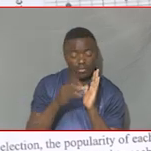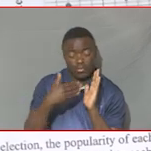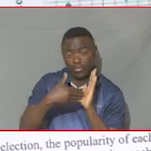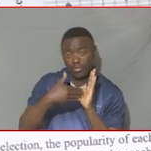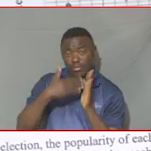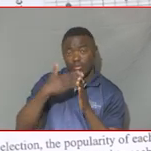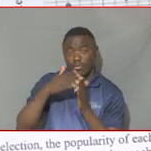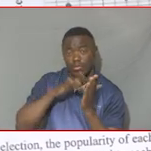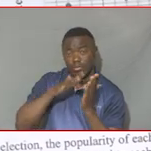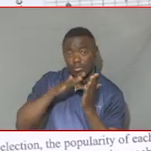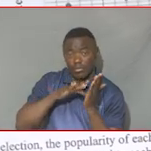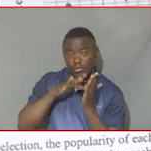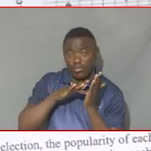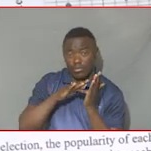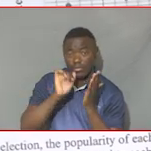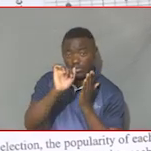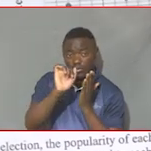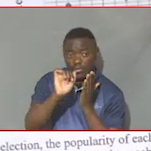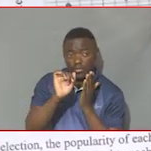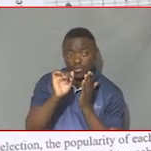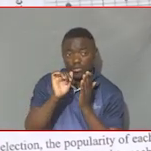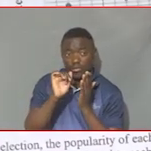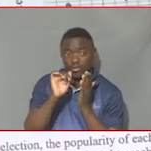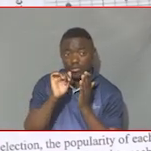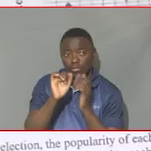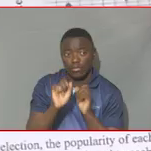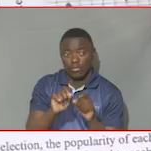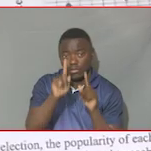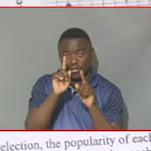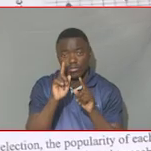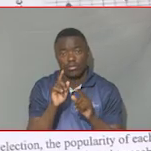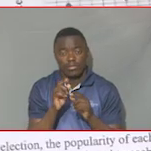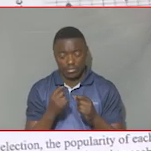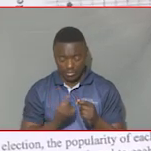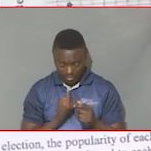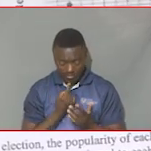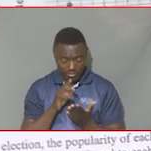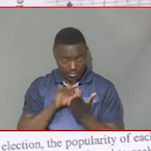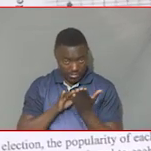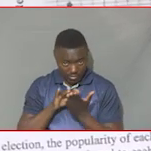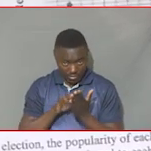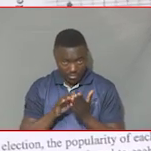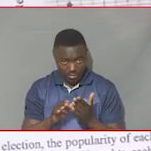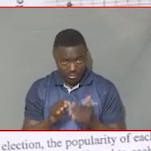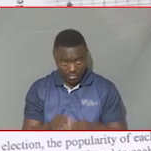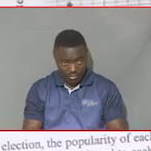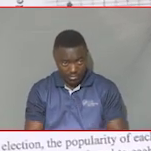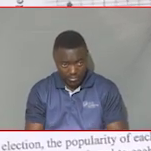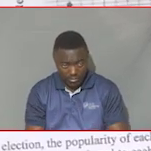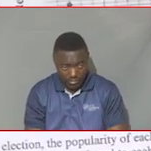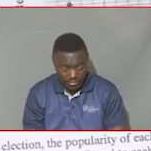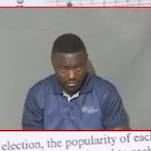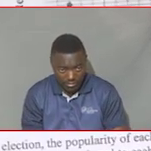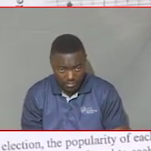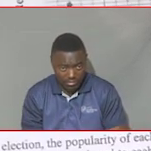your own calculator, you can work it out. I will work it out on my calculator. So in this case,